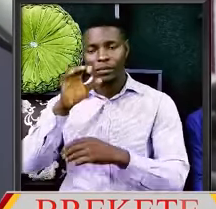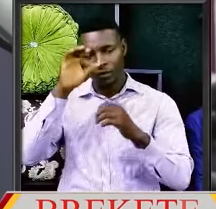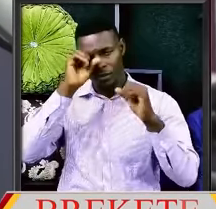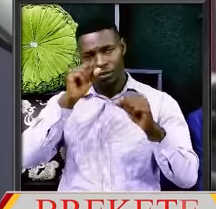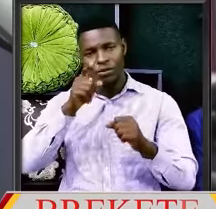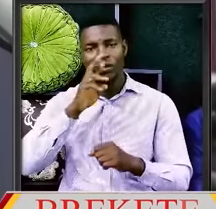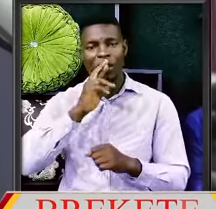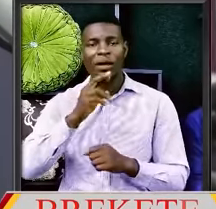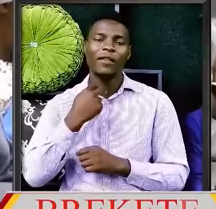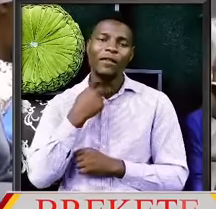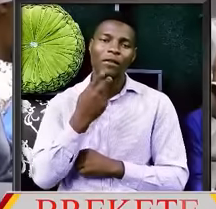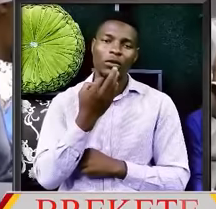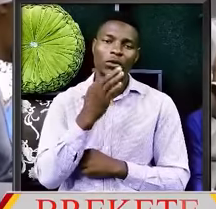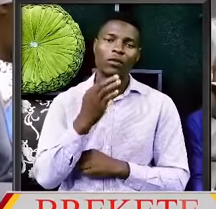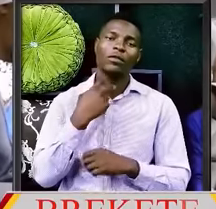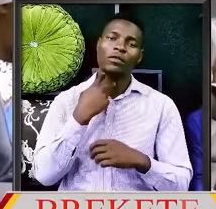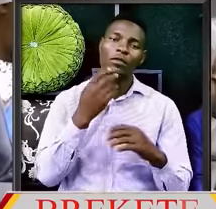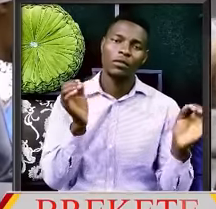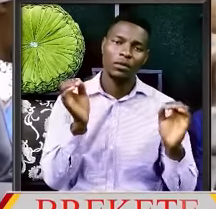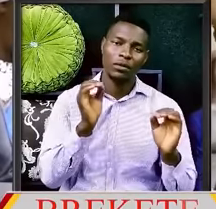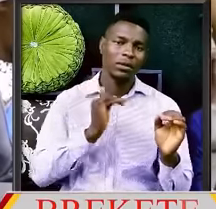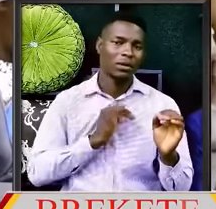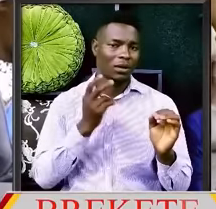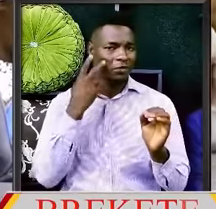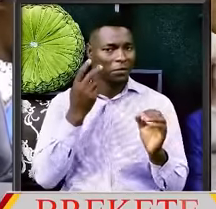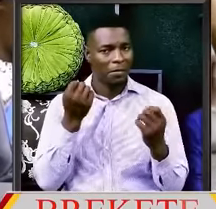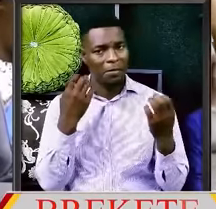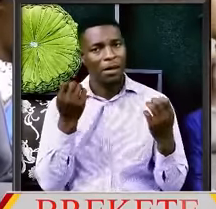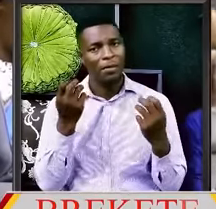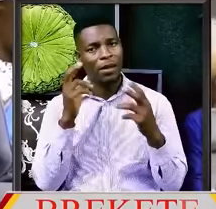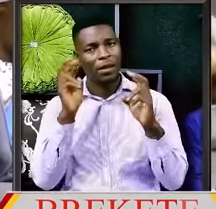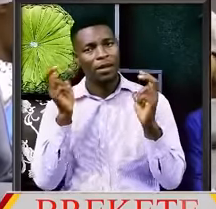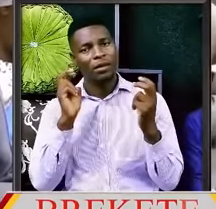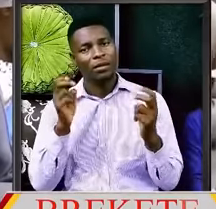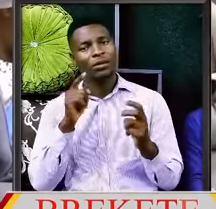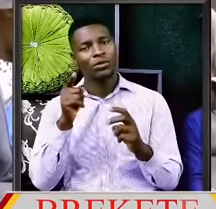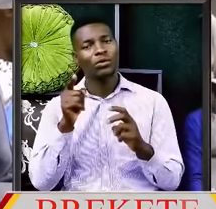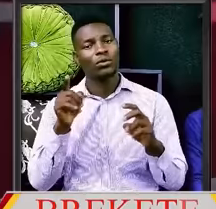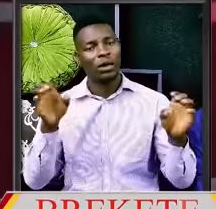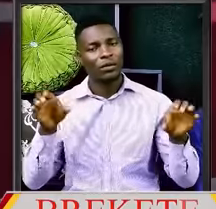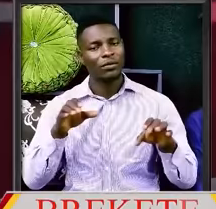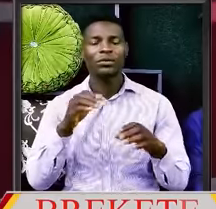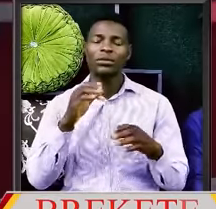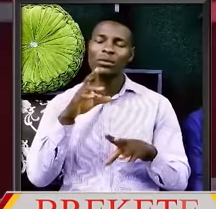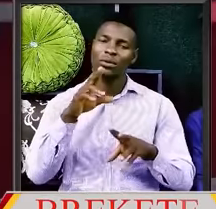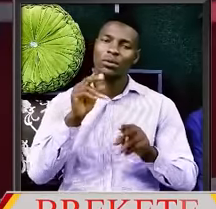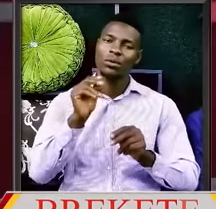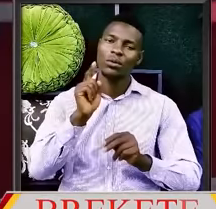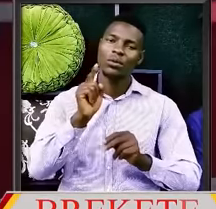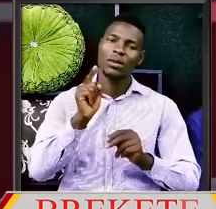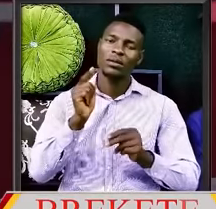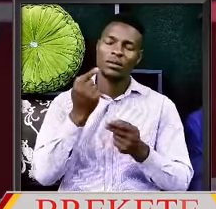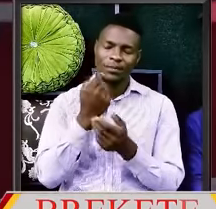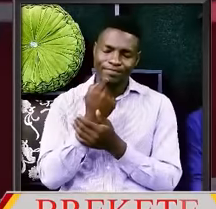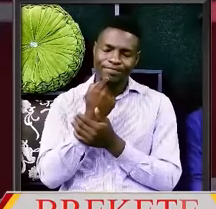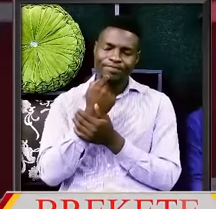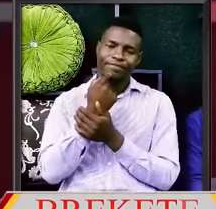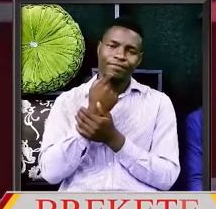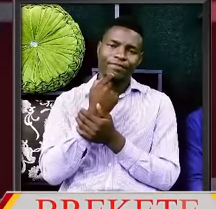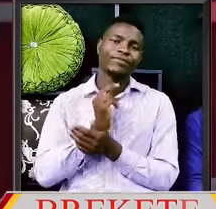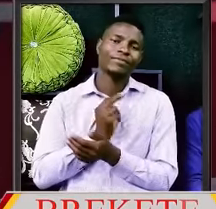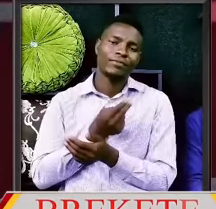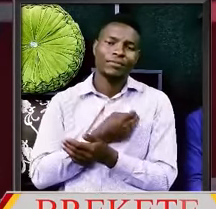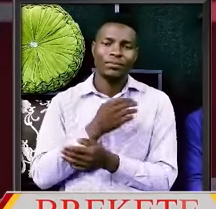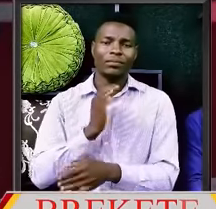of the voiceless. I don't see the case when you don't do, no one you don't disappoint us. My ordinary president,